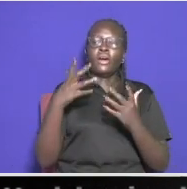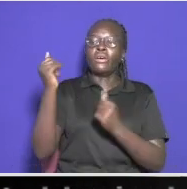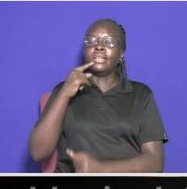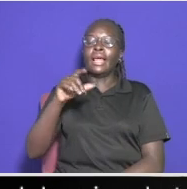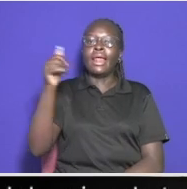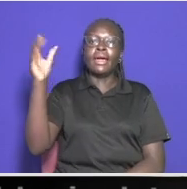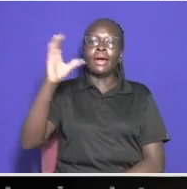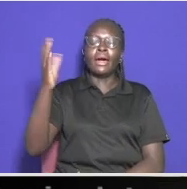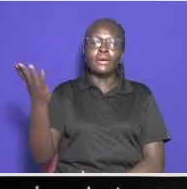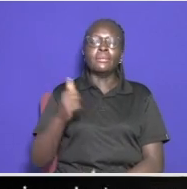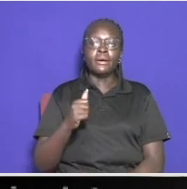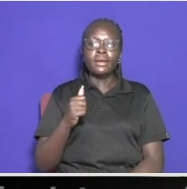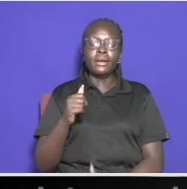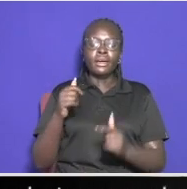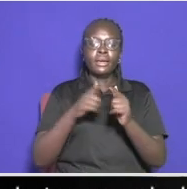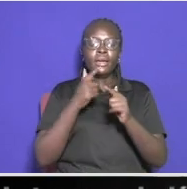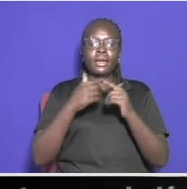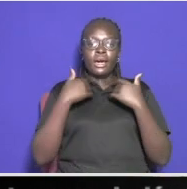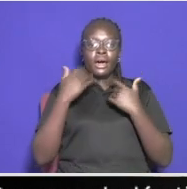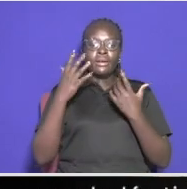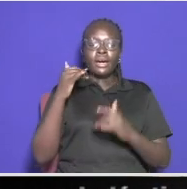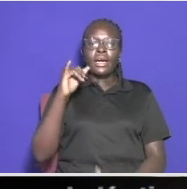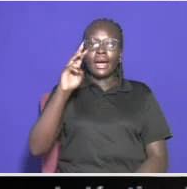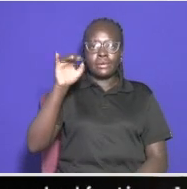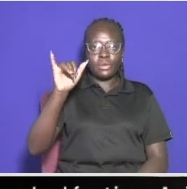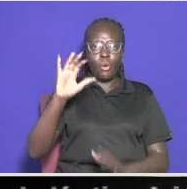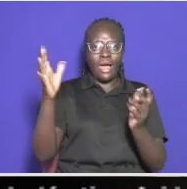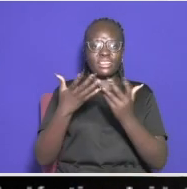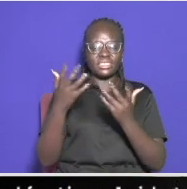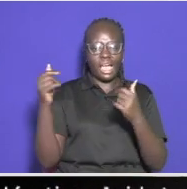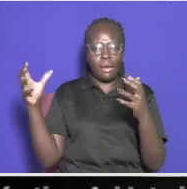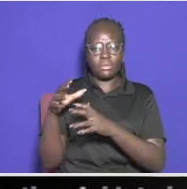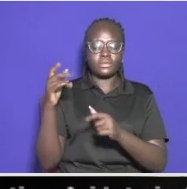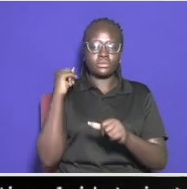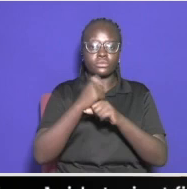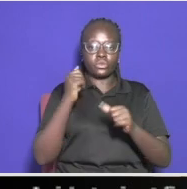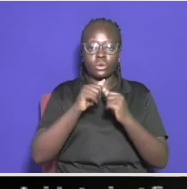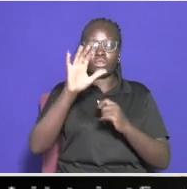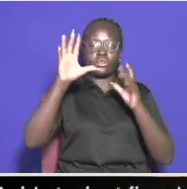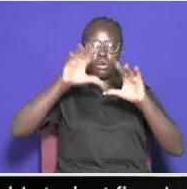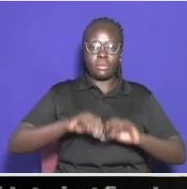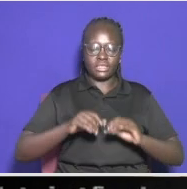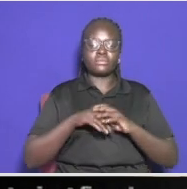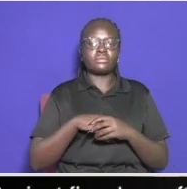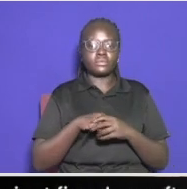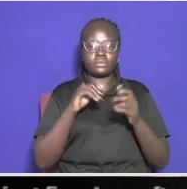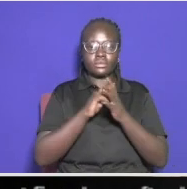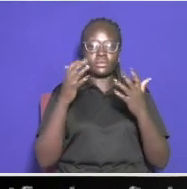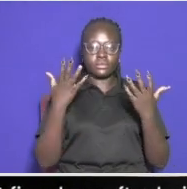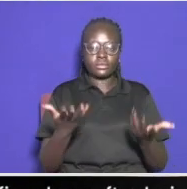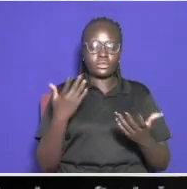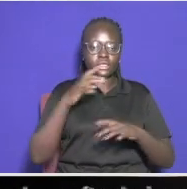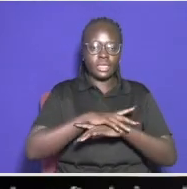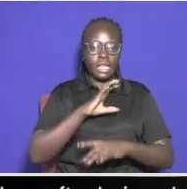another customer, hey, by the way, kuna Yami World, talk to them, they work with your budget. And that's how we got our orders.